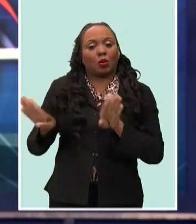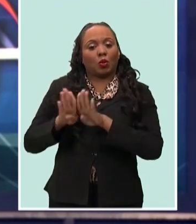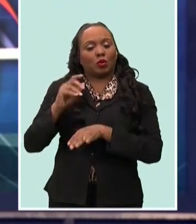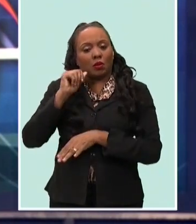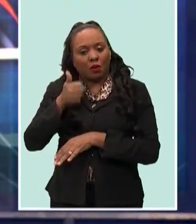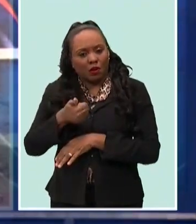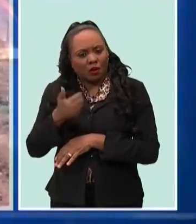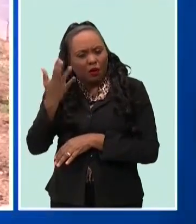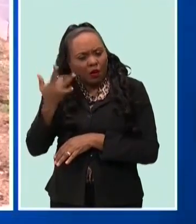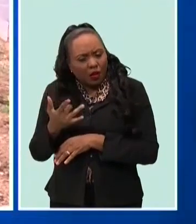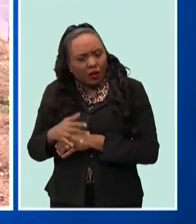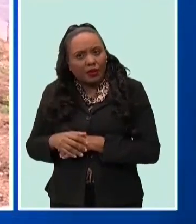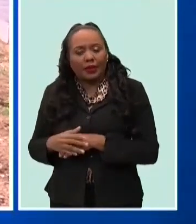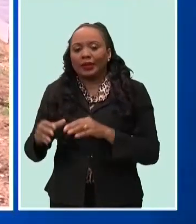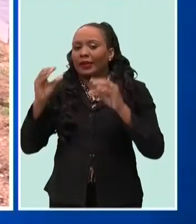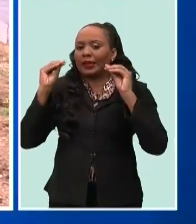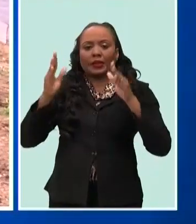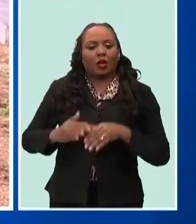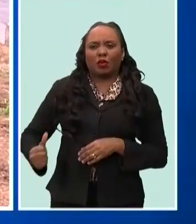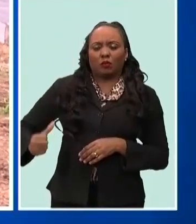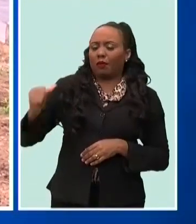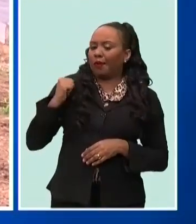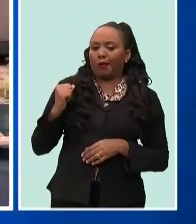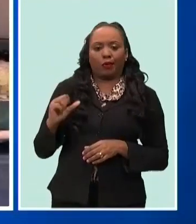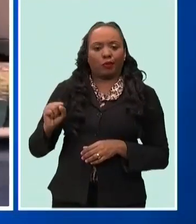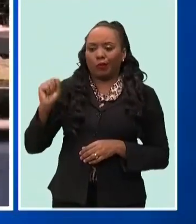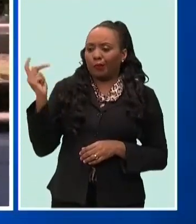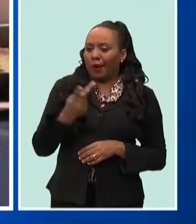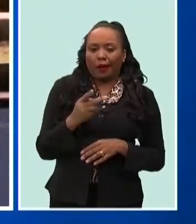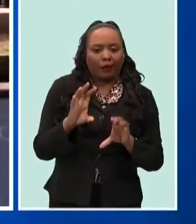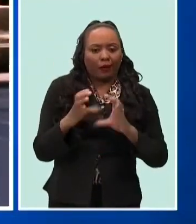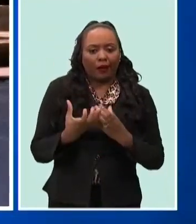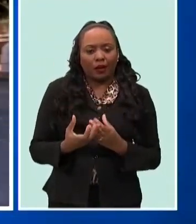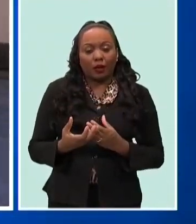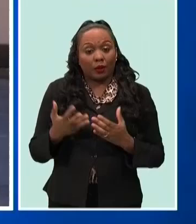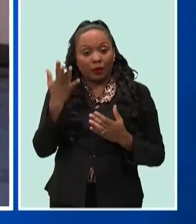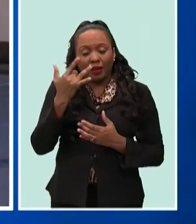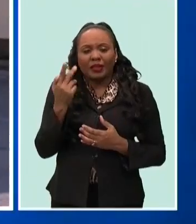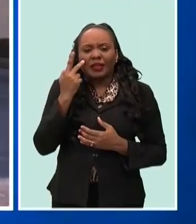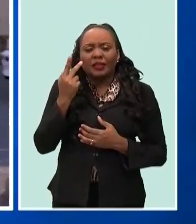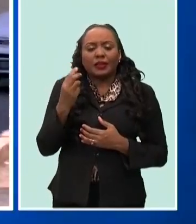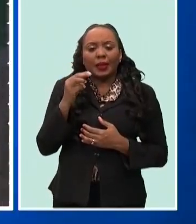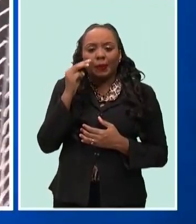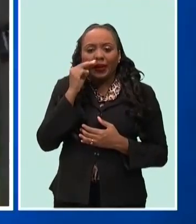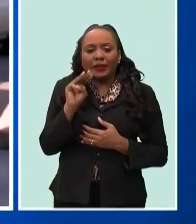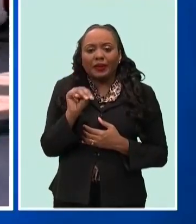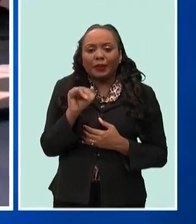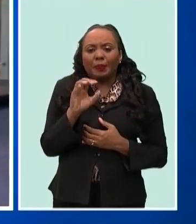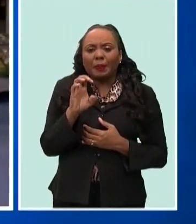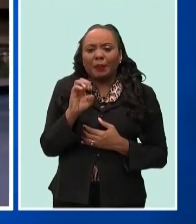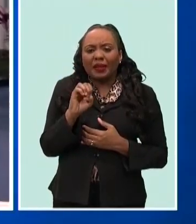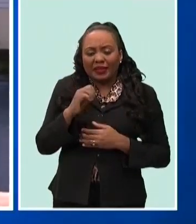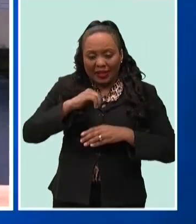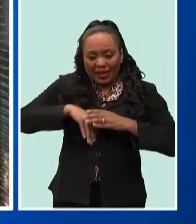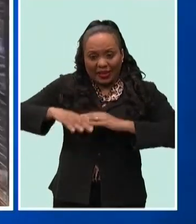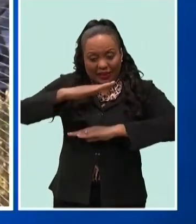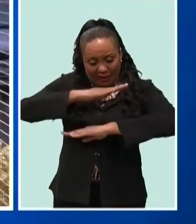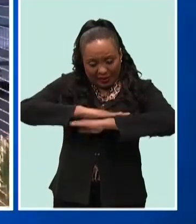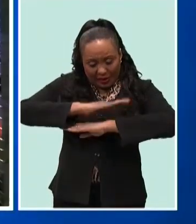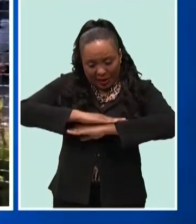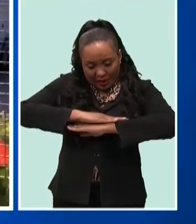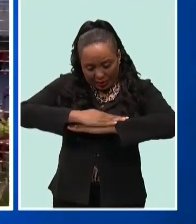from teachers refusing to go back to the classroom this morning after reportedly seeing mice in the desk and droppings all